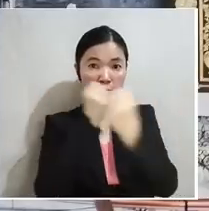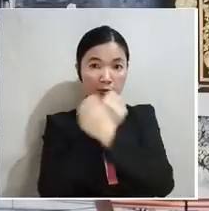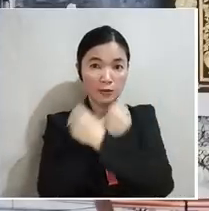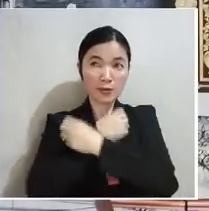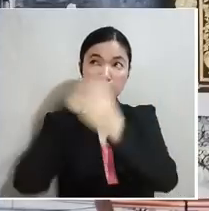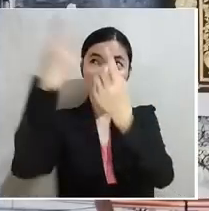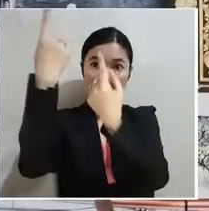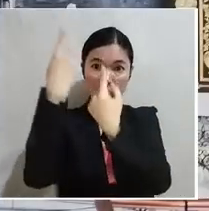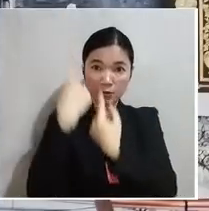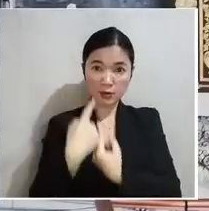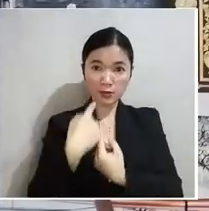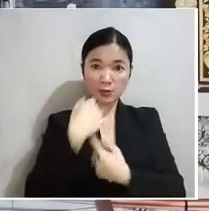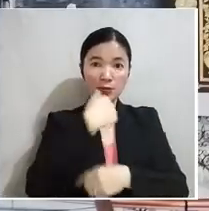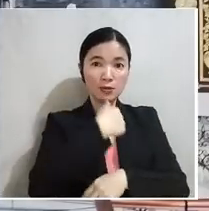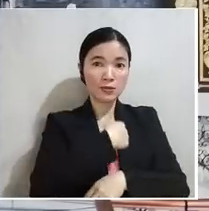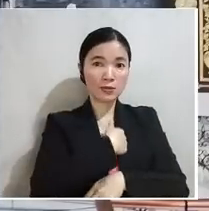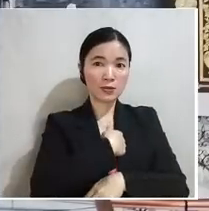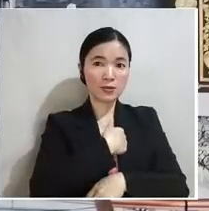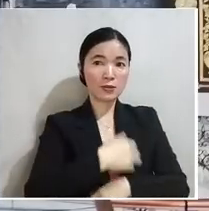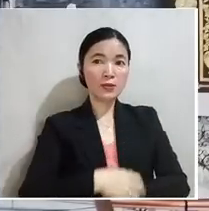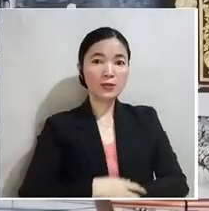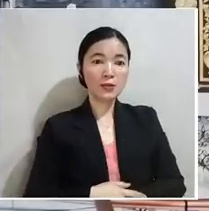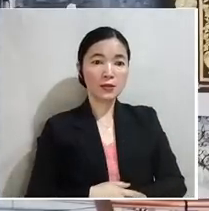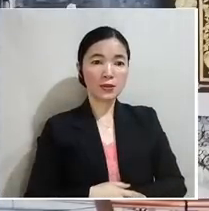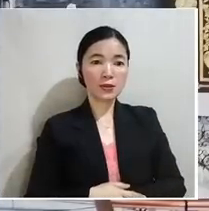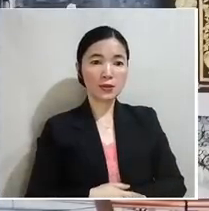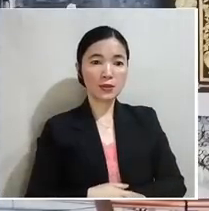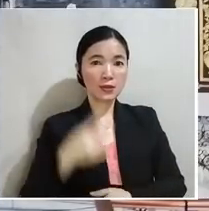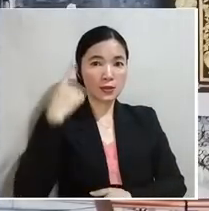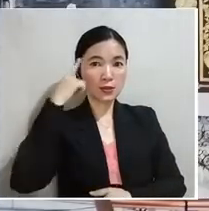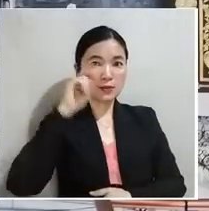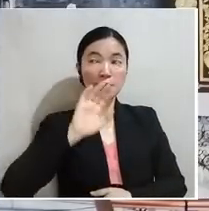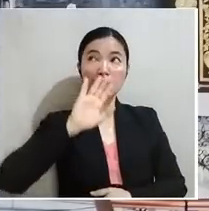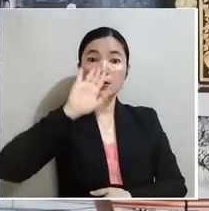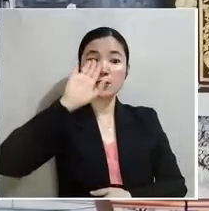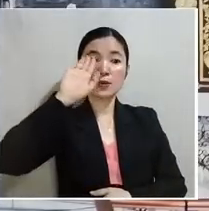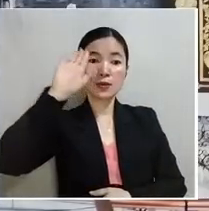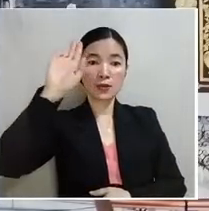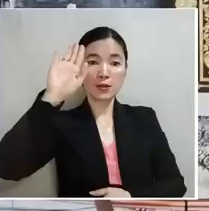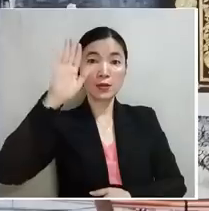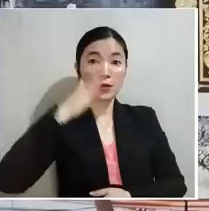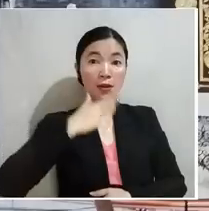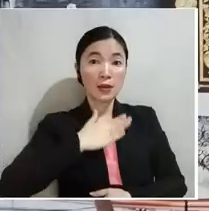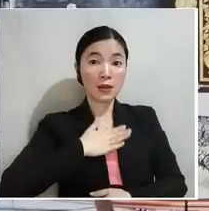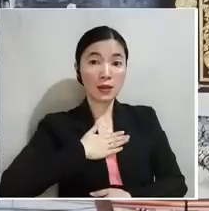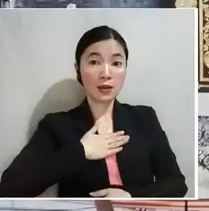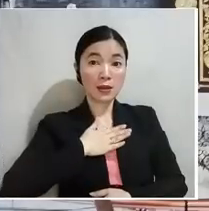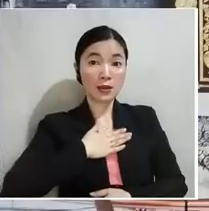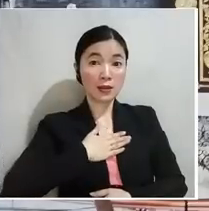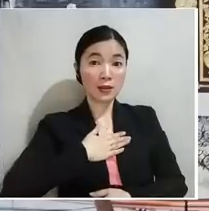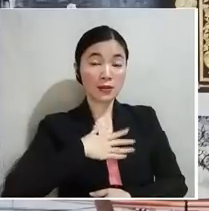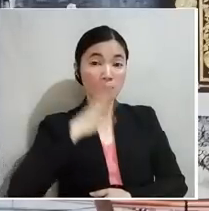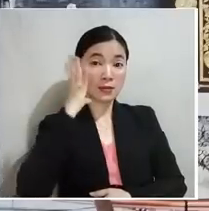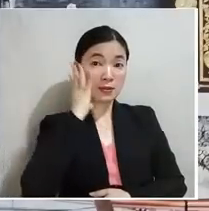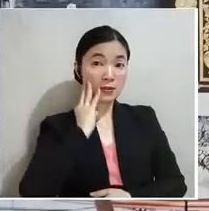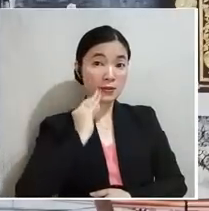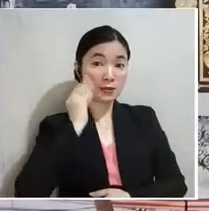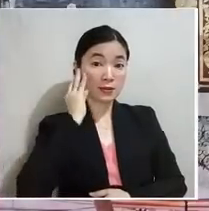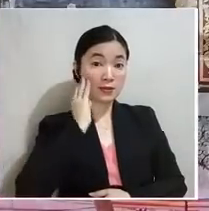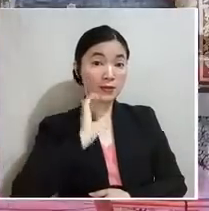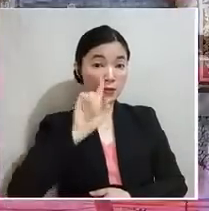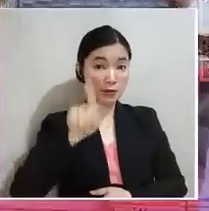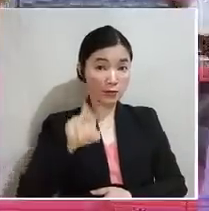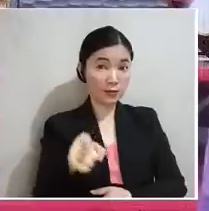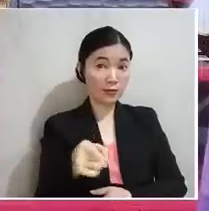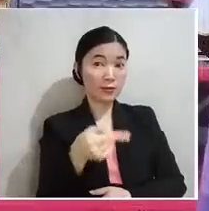answer me. For your sake, have borne salt and shame, covers